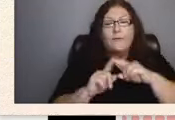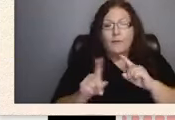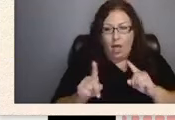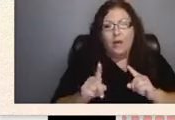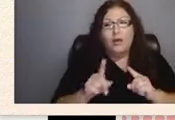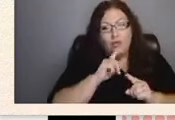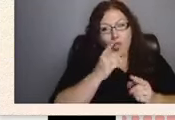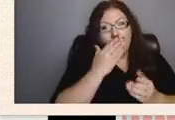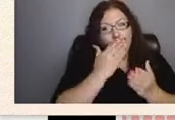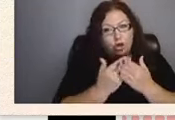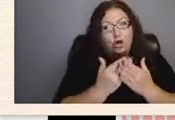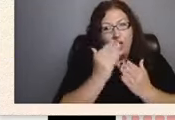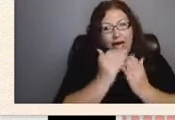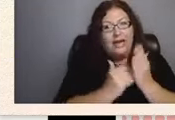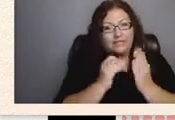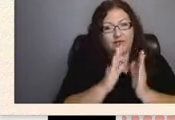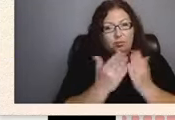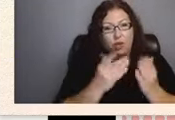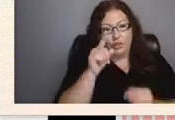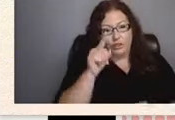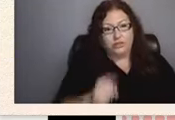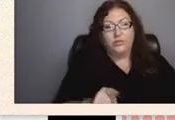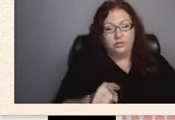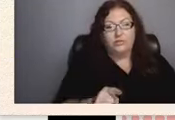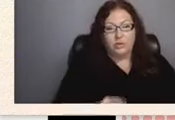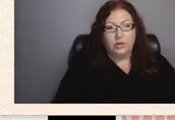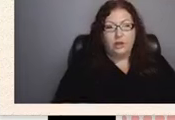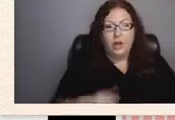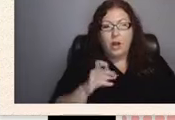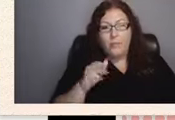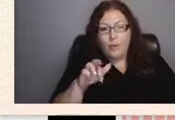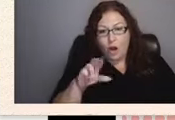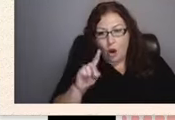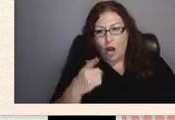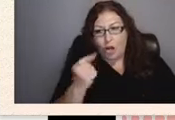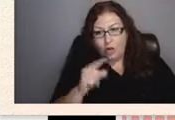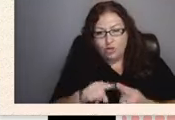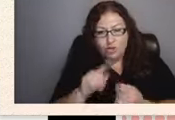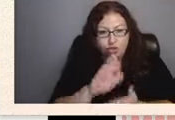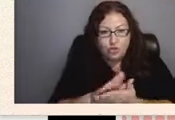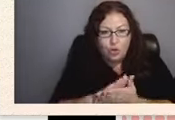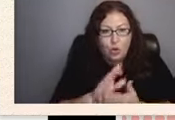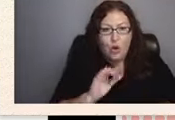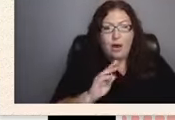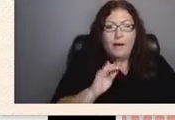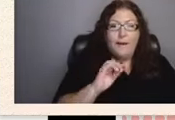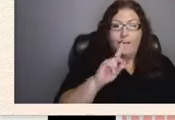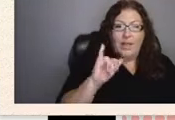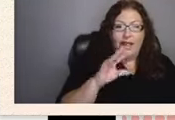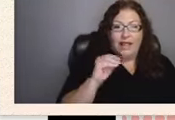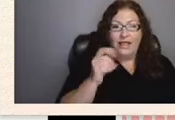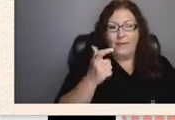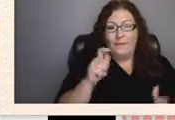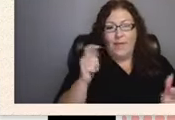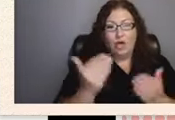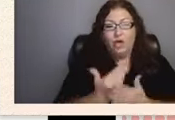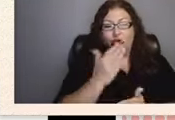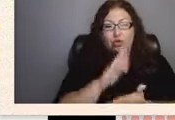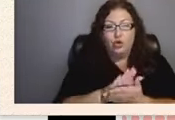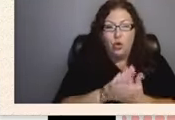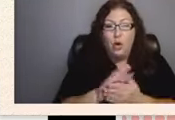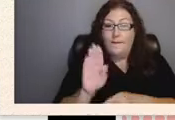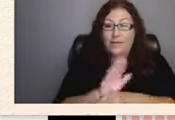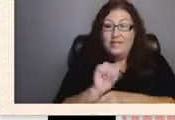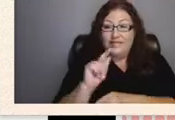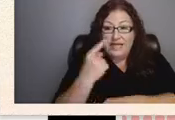of books. Bernard Goes to School, Billy and the Big New School, Busy at Daycare,